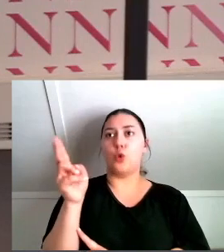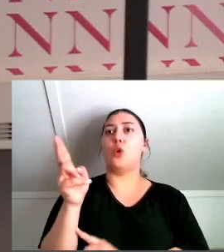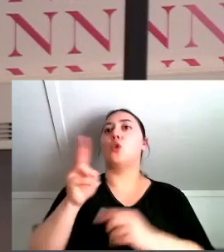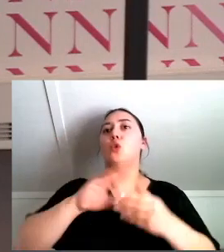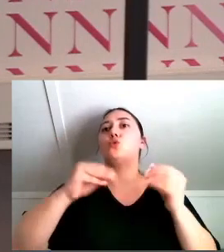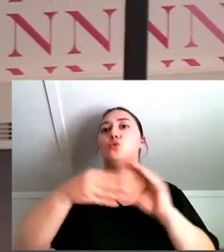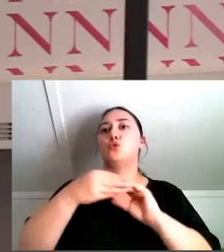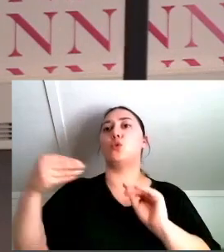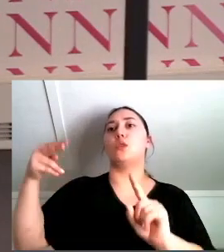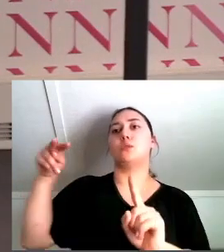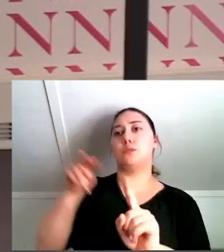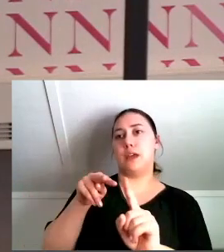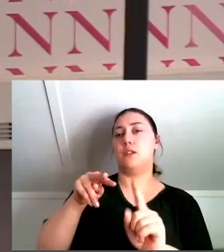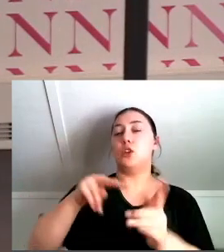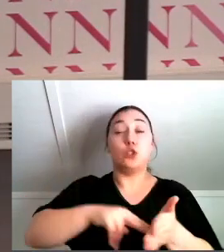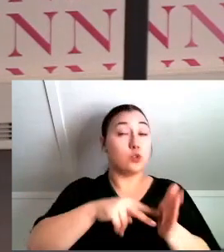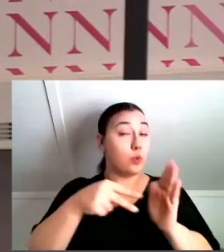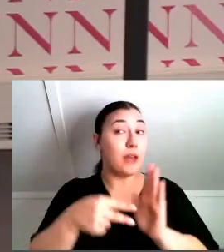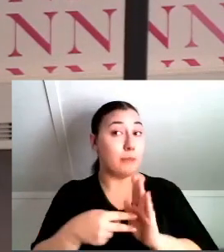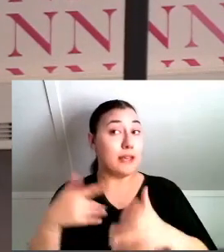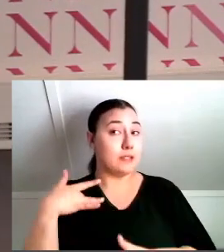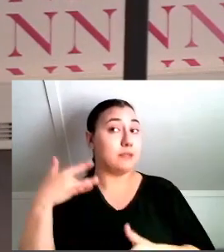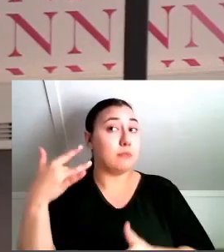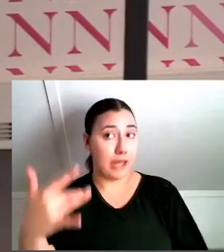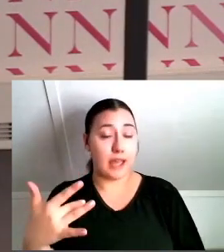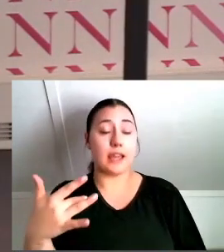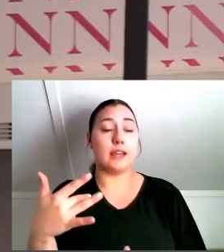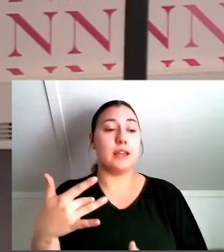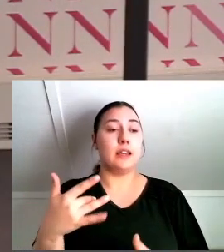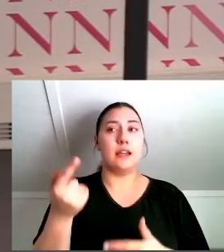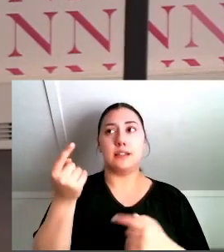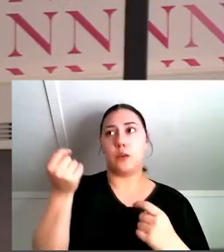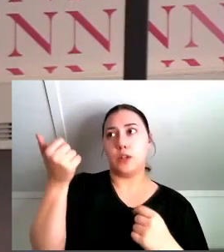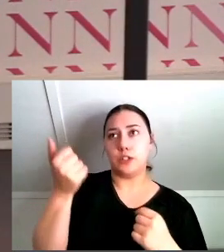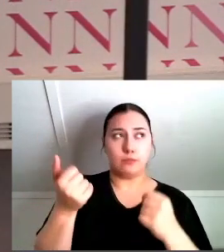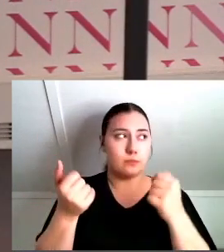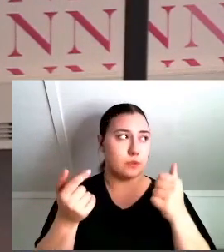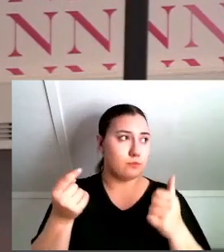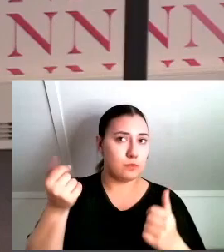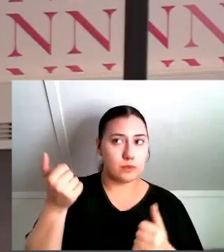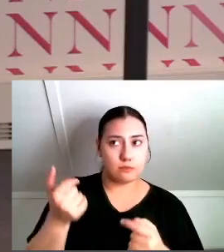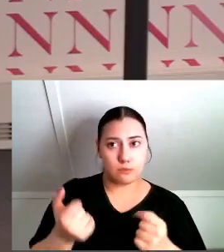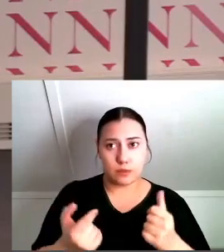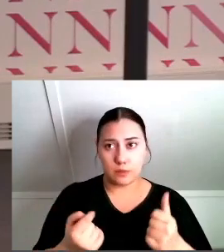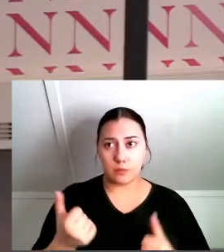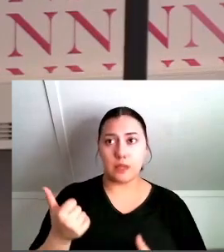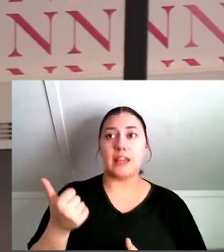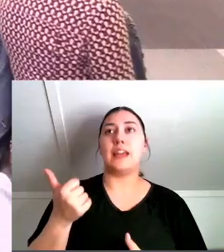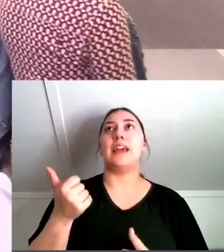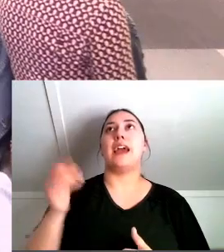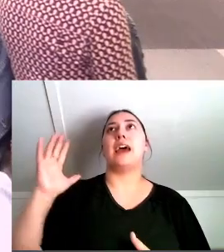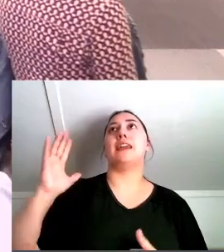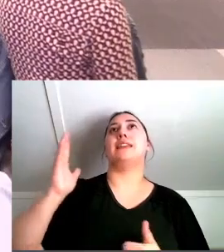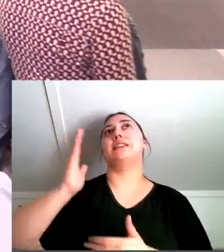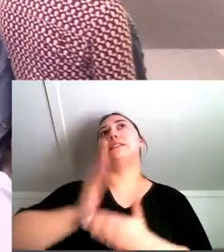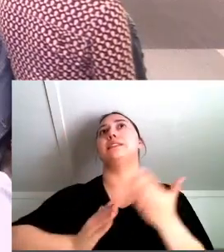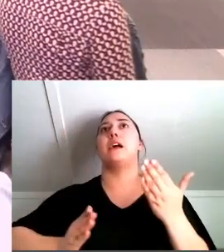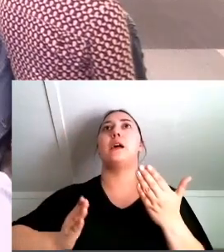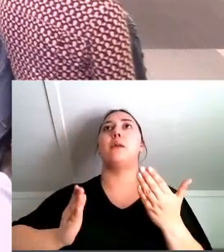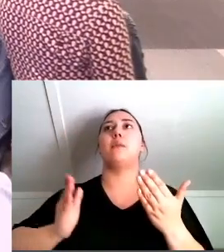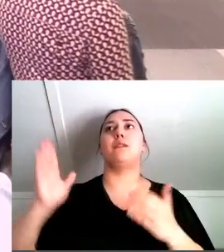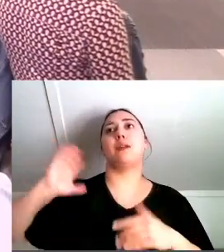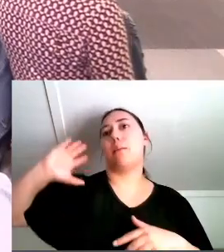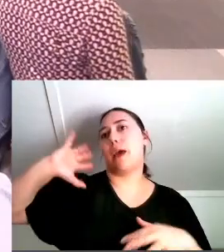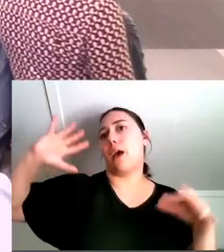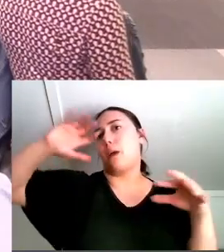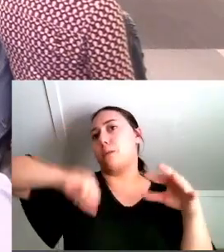And what that often means is that we're chipping away little by little at some of the presumptions